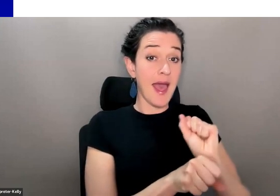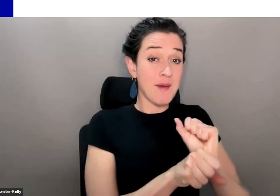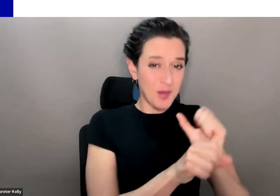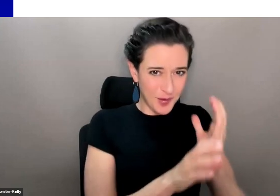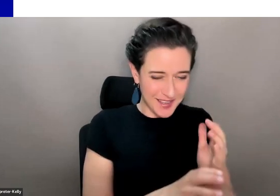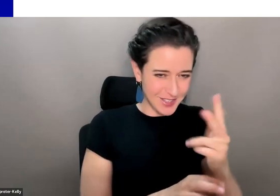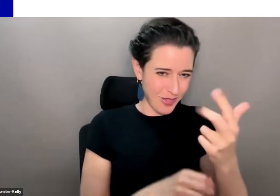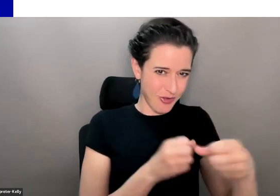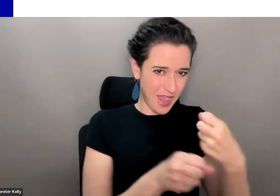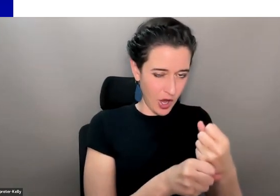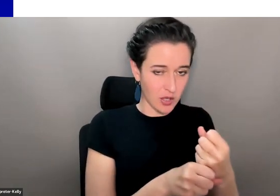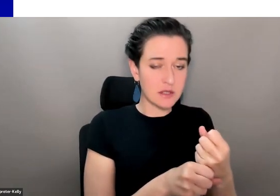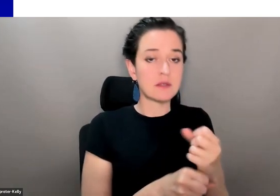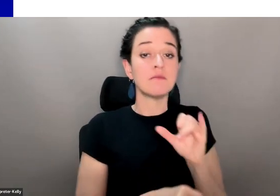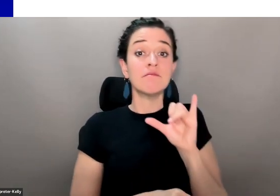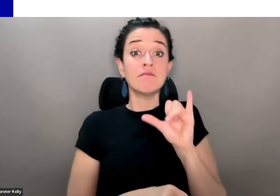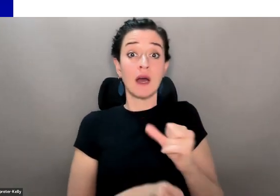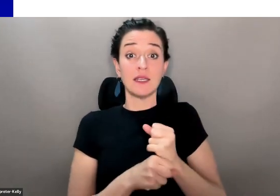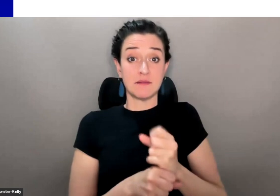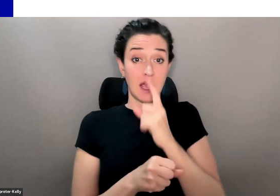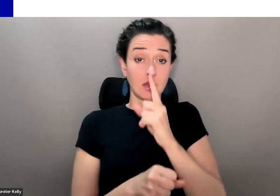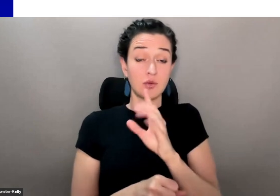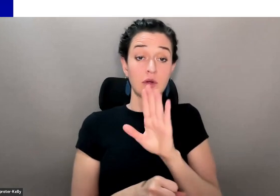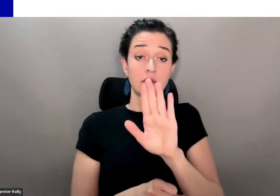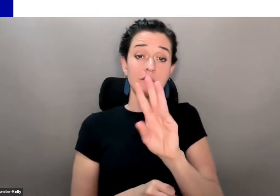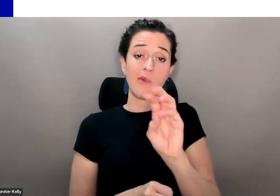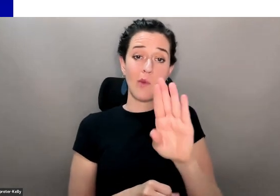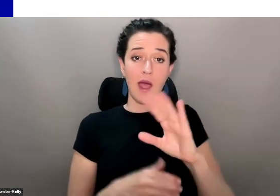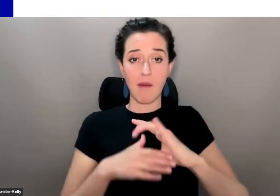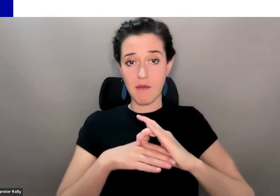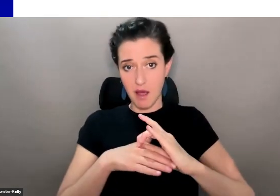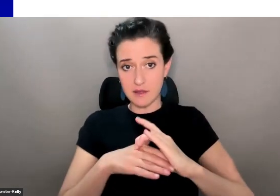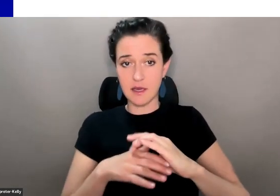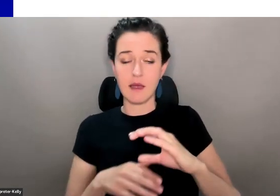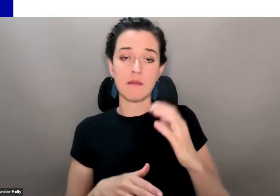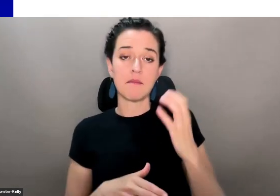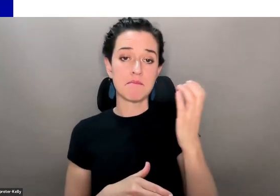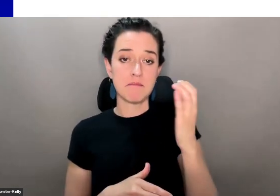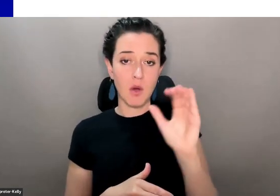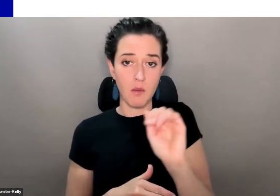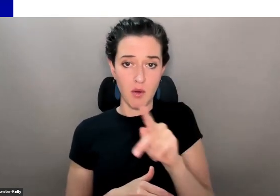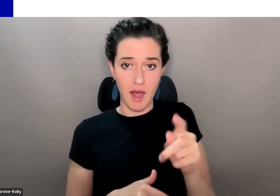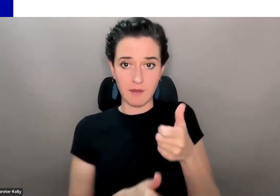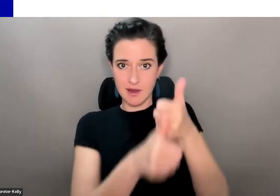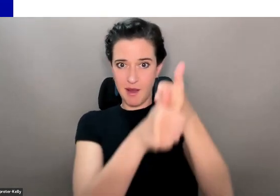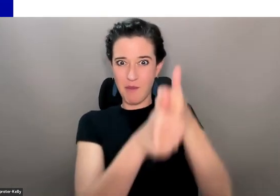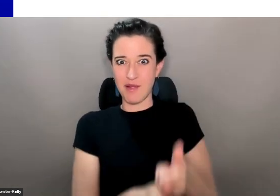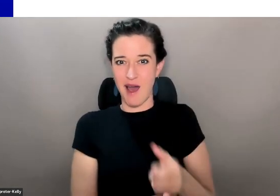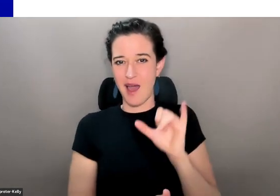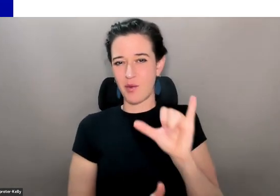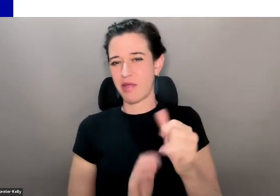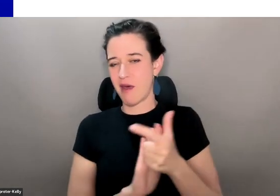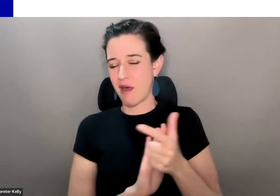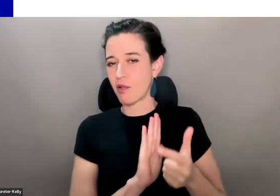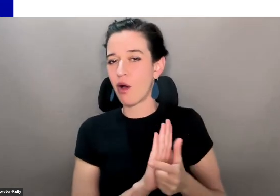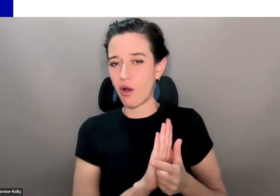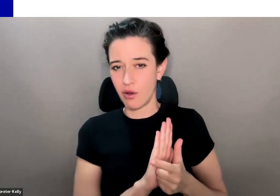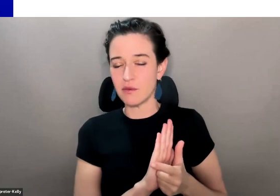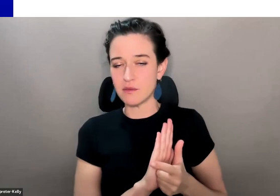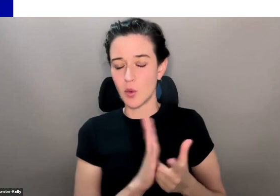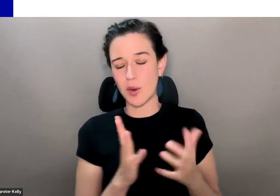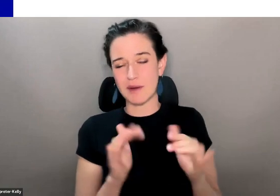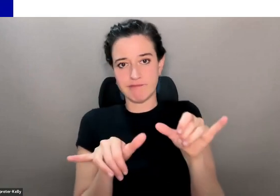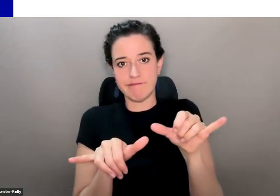content and mobile apps comply with the standard WCAG 2.1 Level A and Level AA success